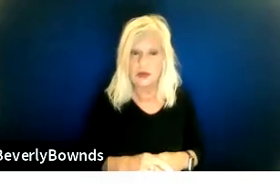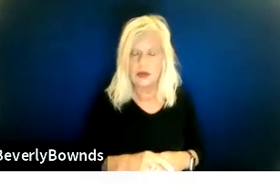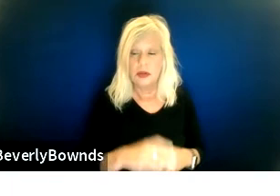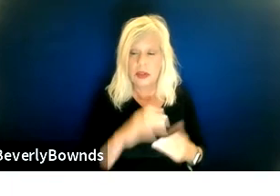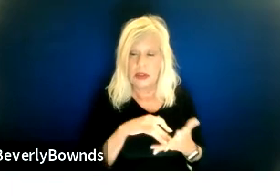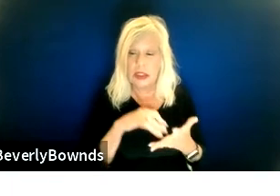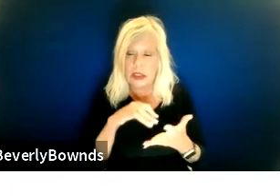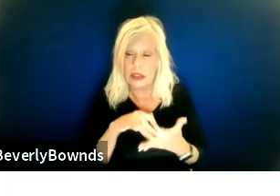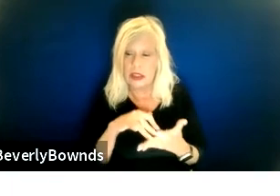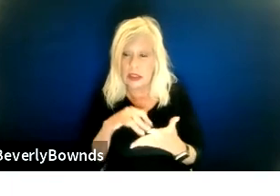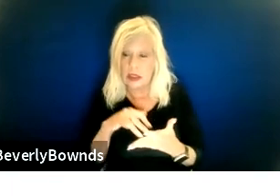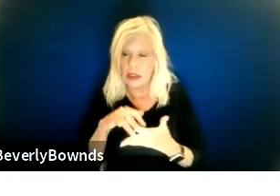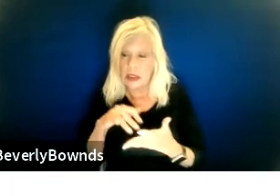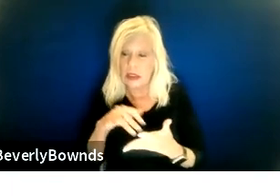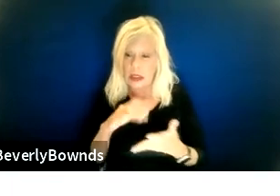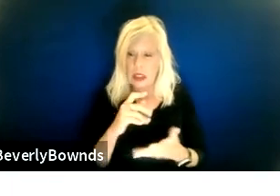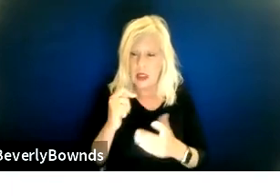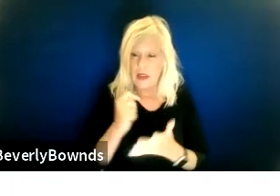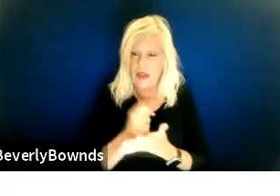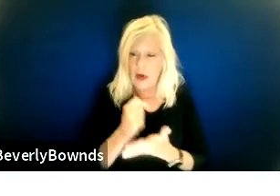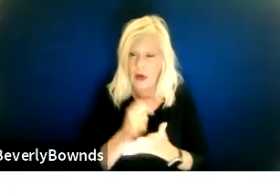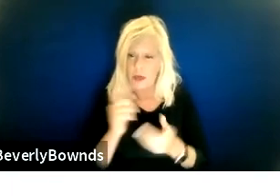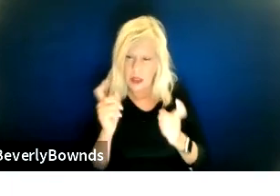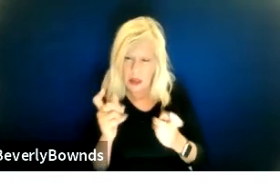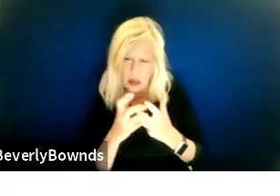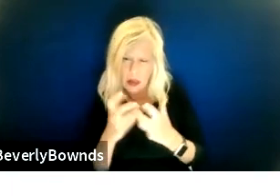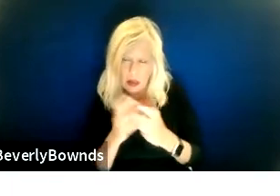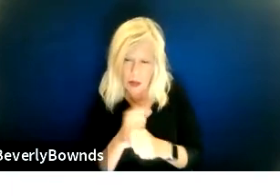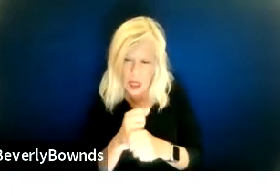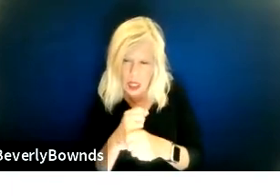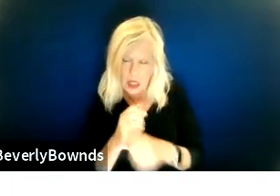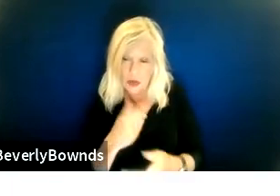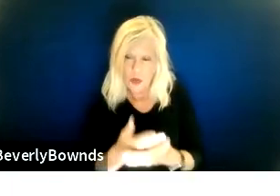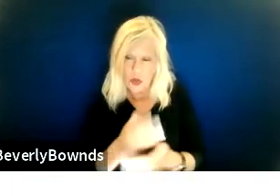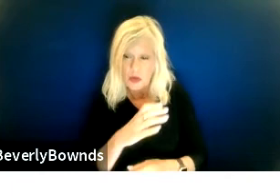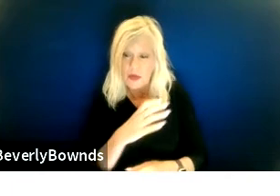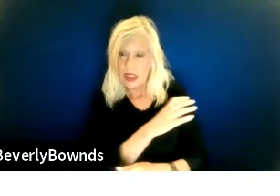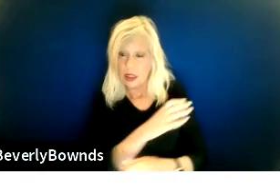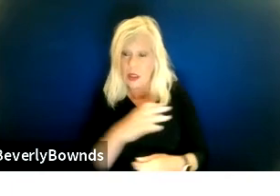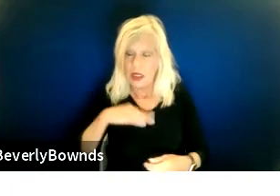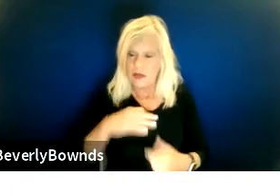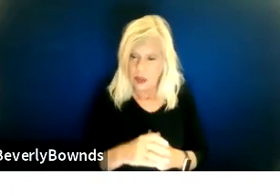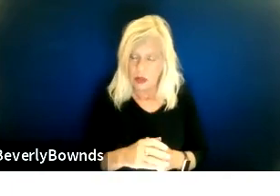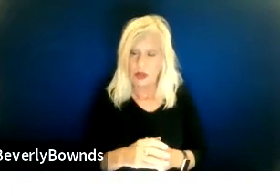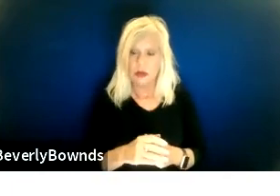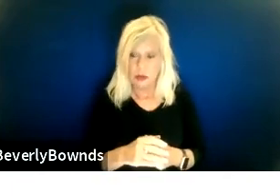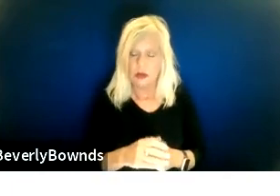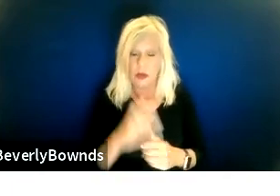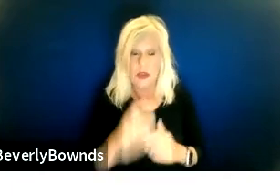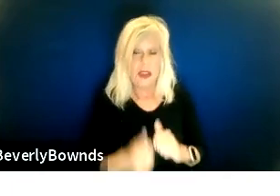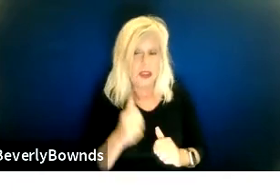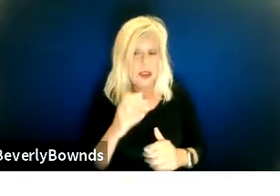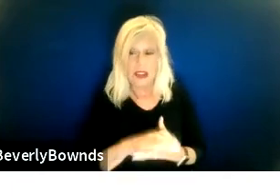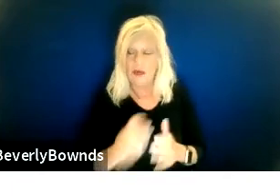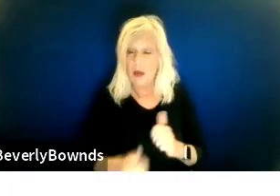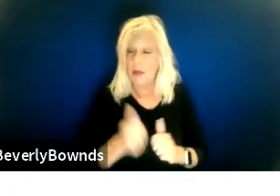by building out these therapies that we've empirically proven to be clinically beneficial, we believe that's the best way